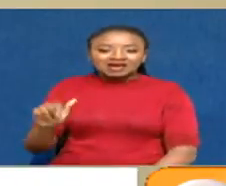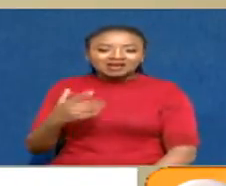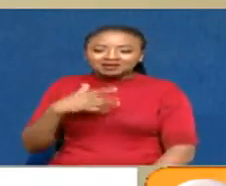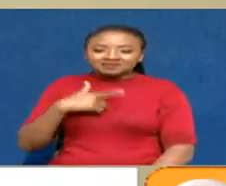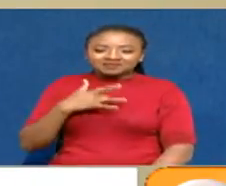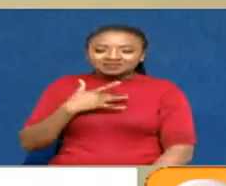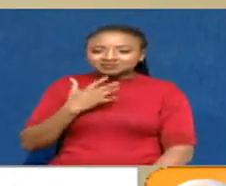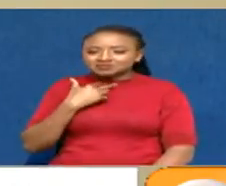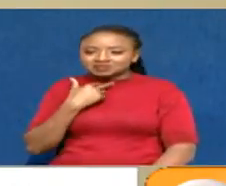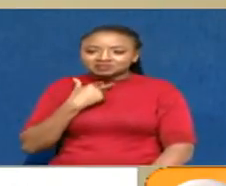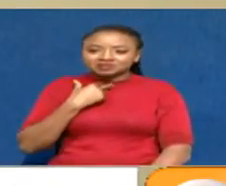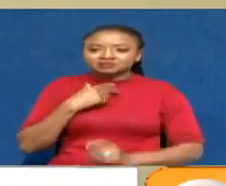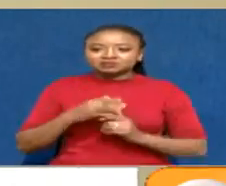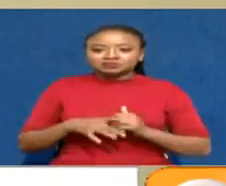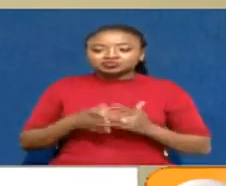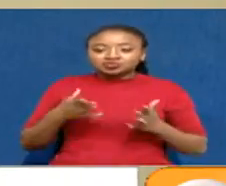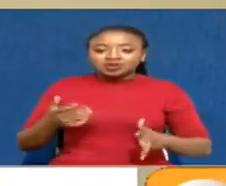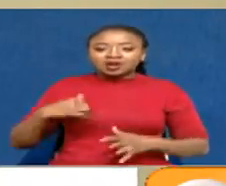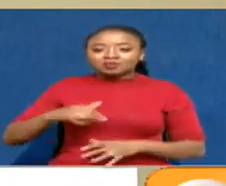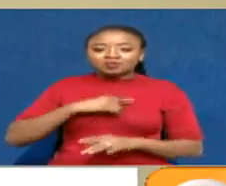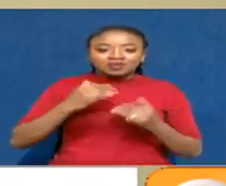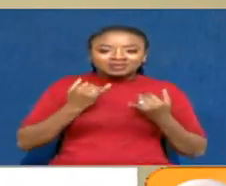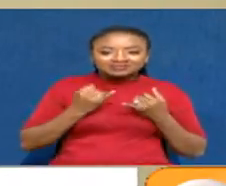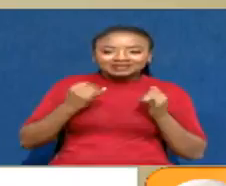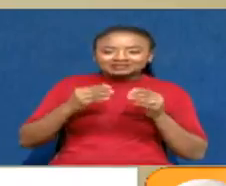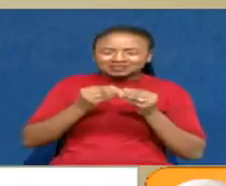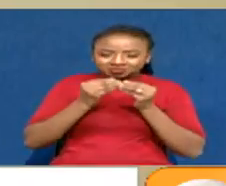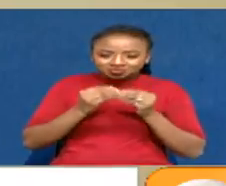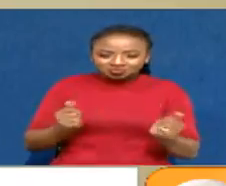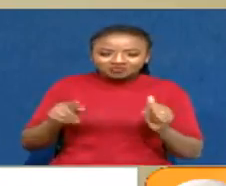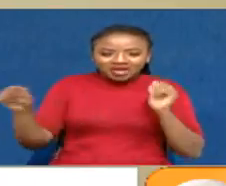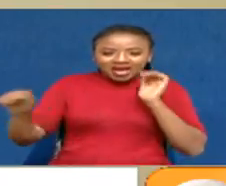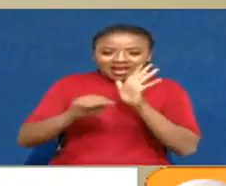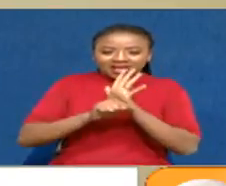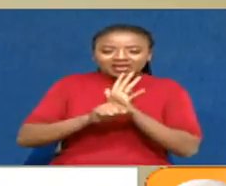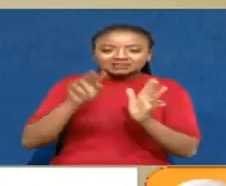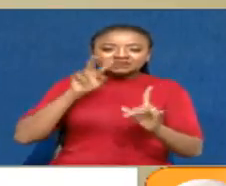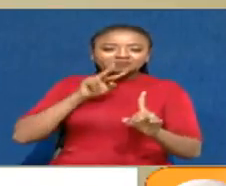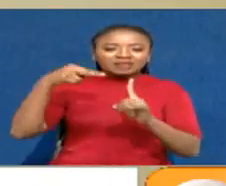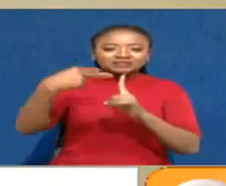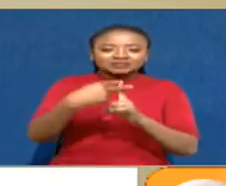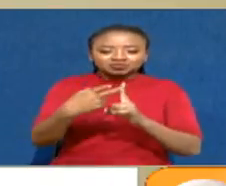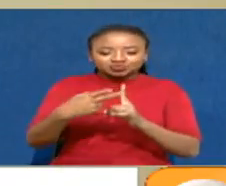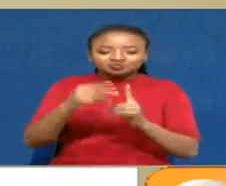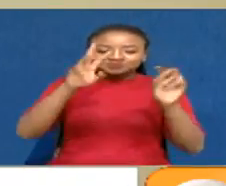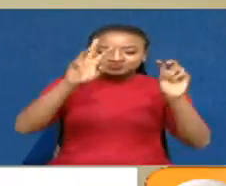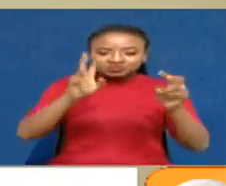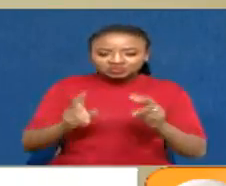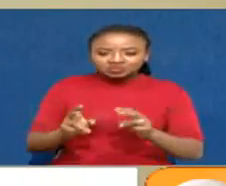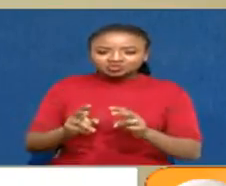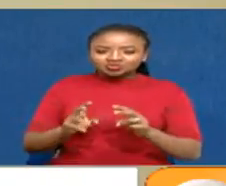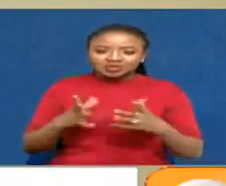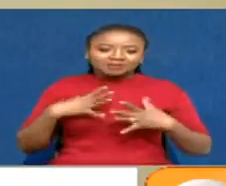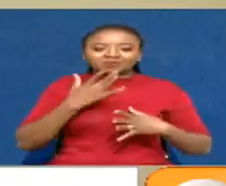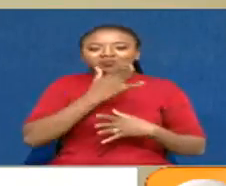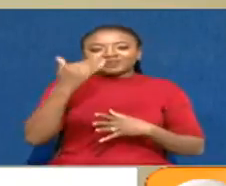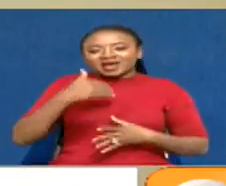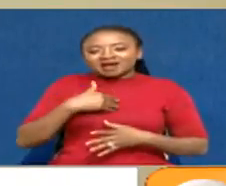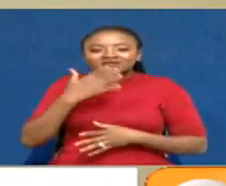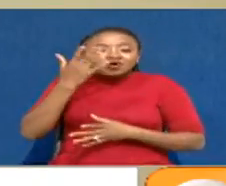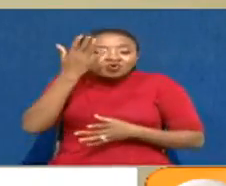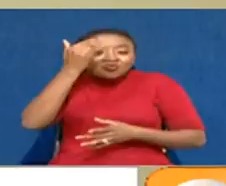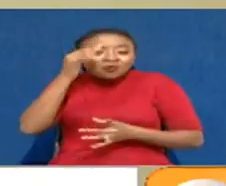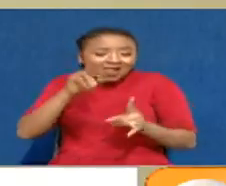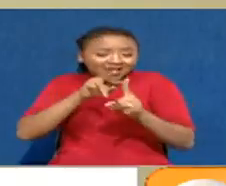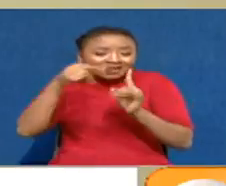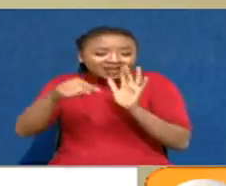what we're finding is that we're fighting a negative perception issue that is being caused by a few rotten apples, right?